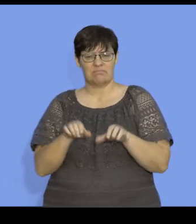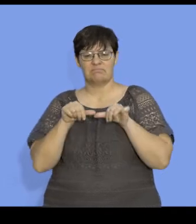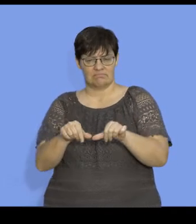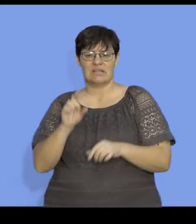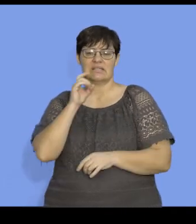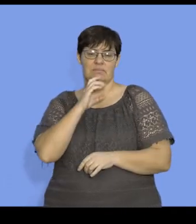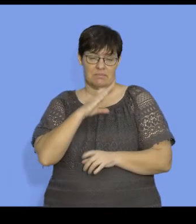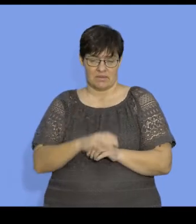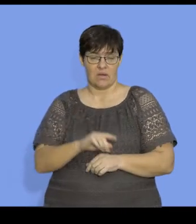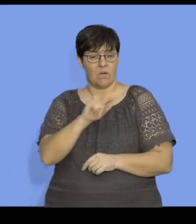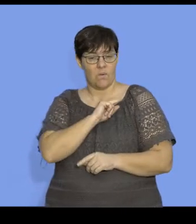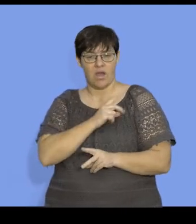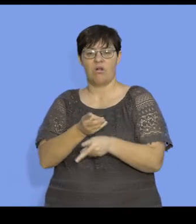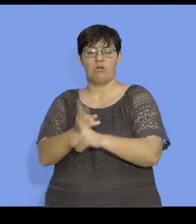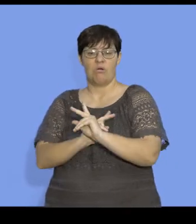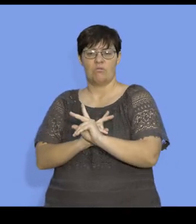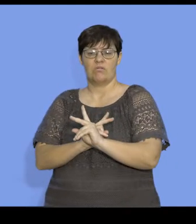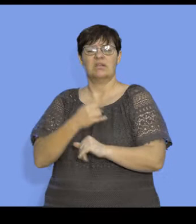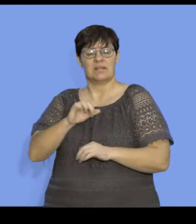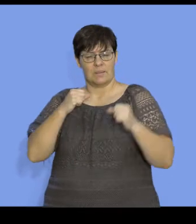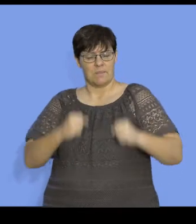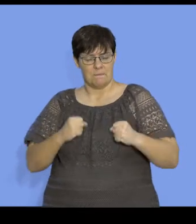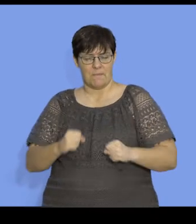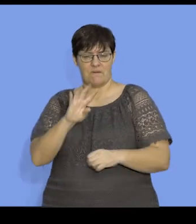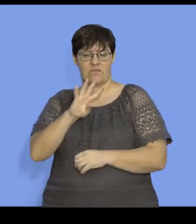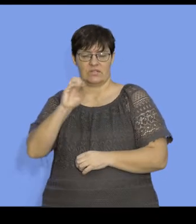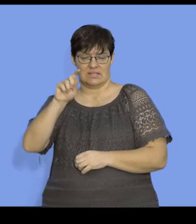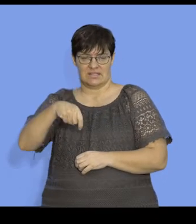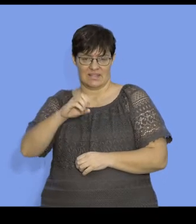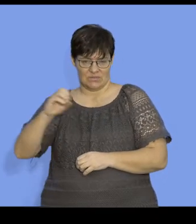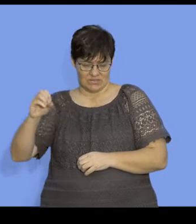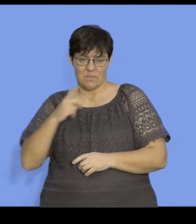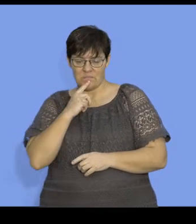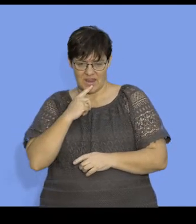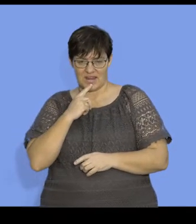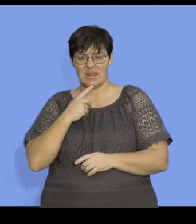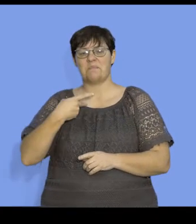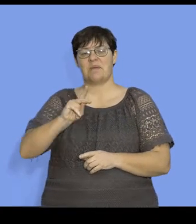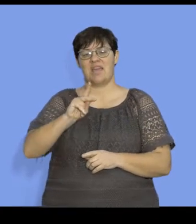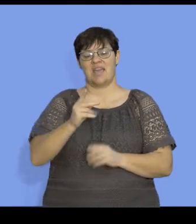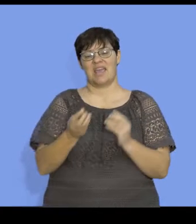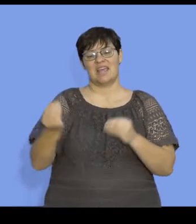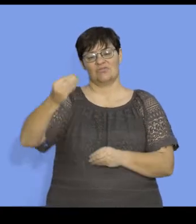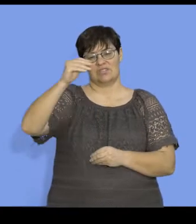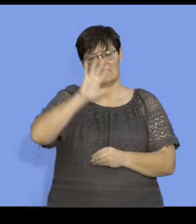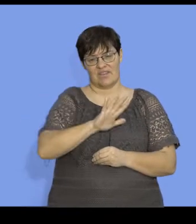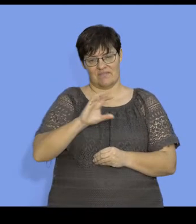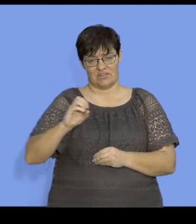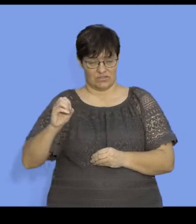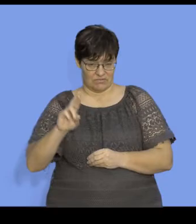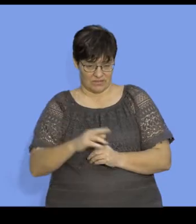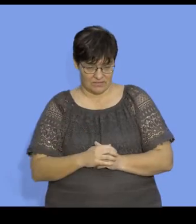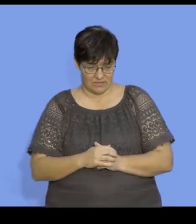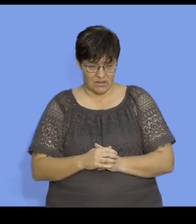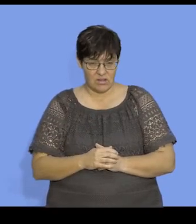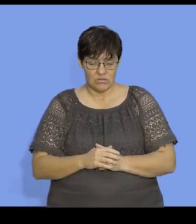September because the loan was still 40,000 Rand at that point. So in other words, a change in my